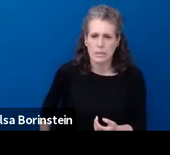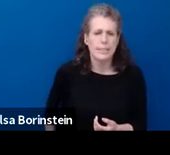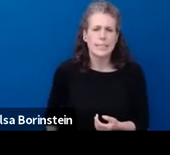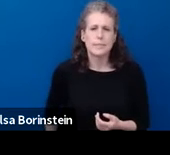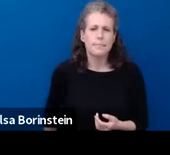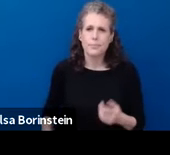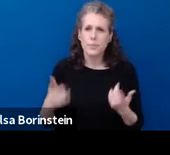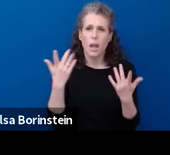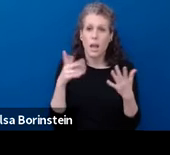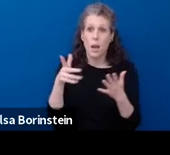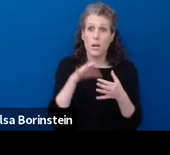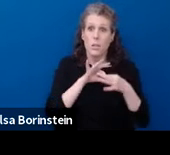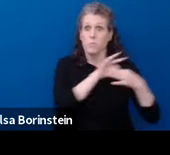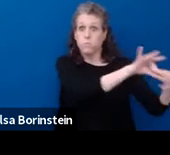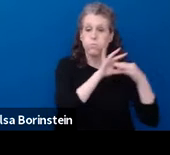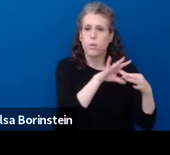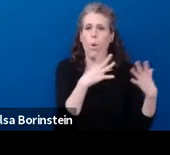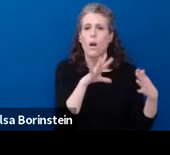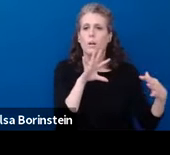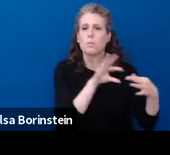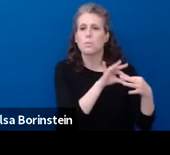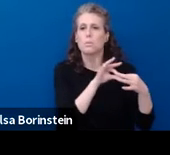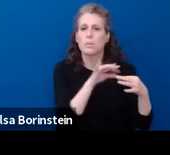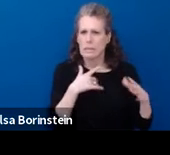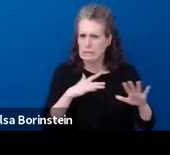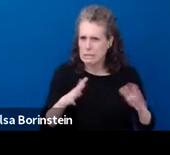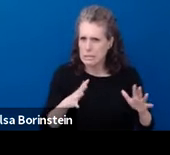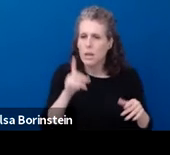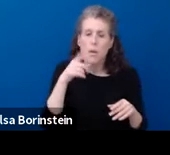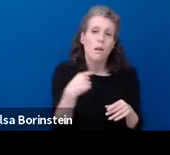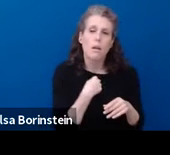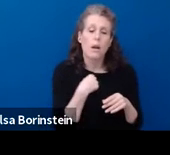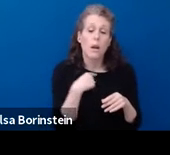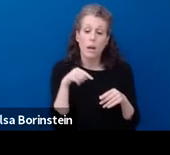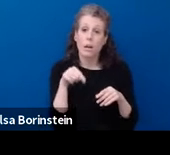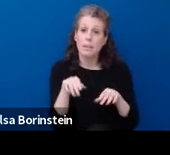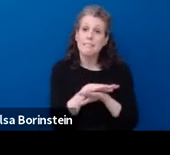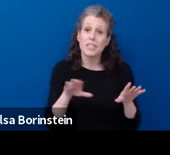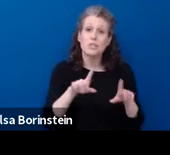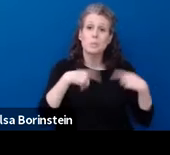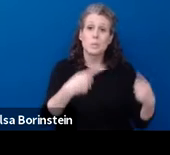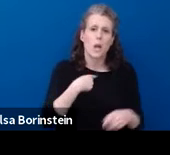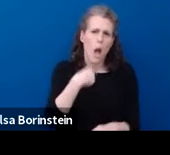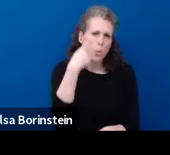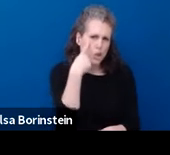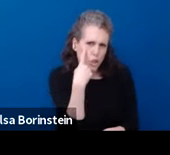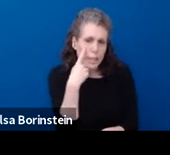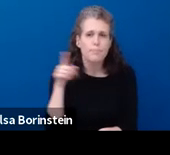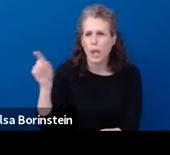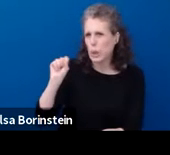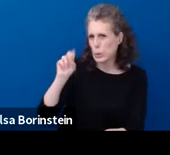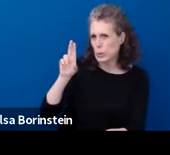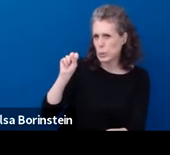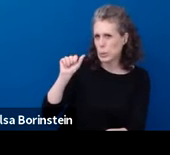collaboration we have about these tools that you speak of. But I could, of course, check. I believe Susanna is the best person